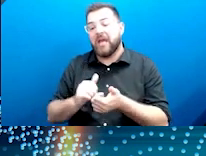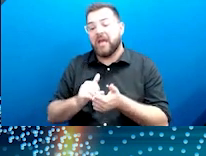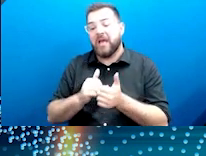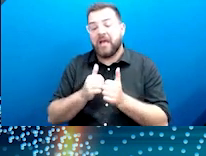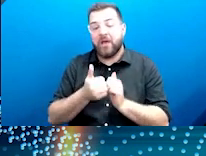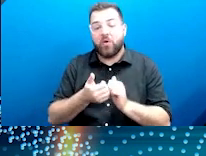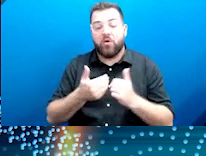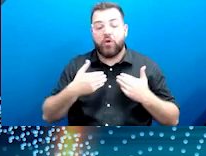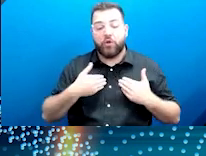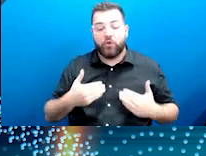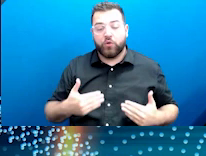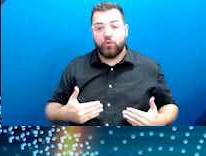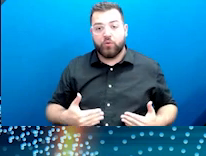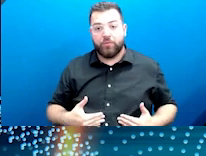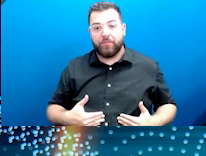humans